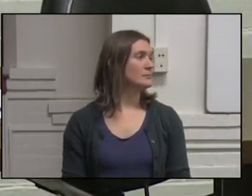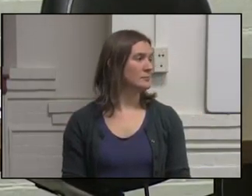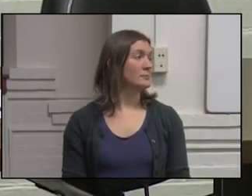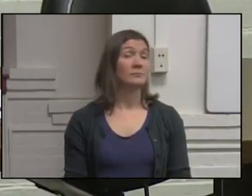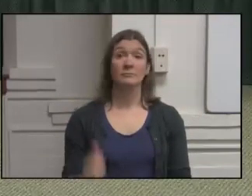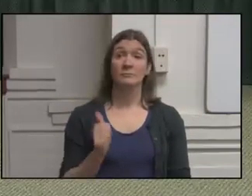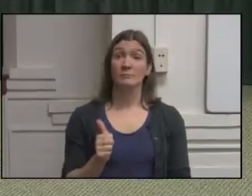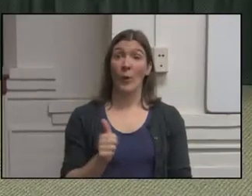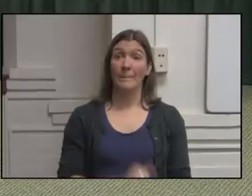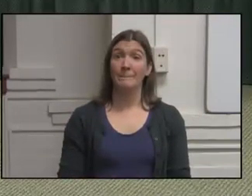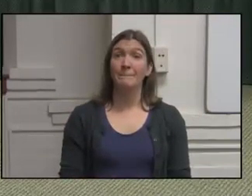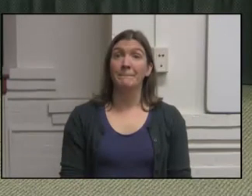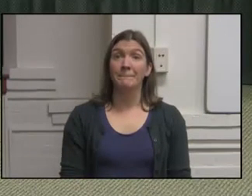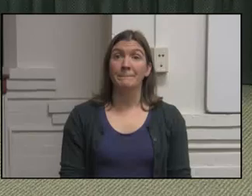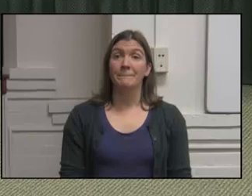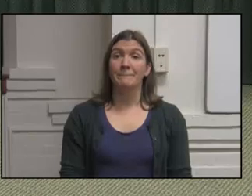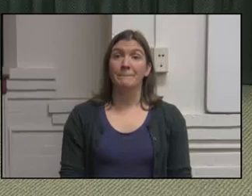Great.